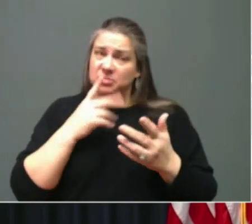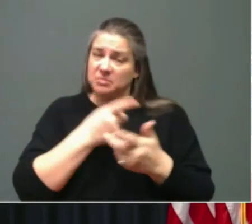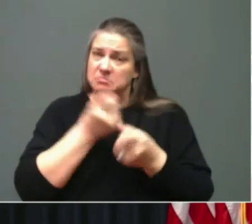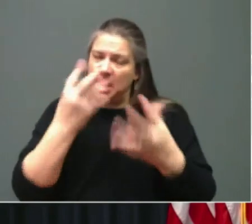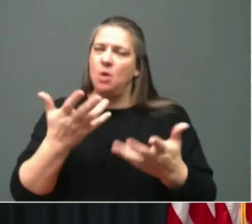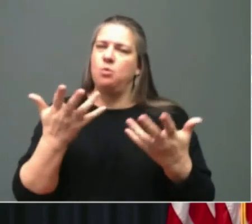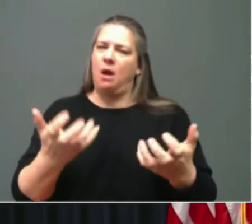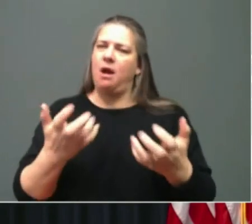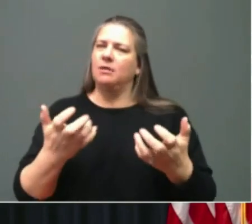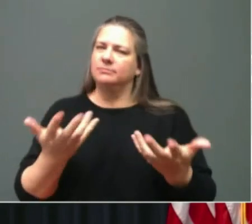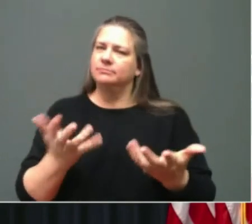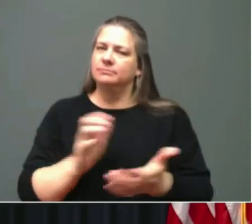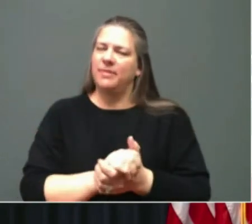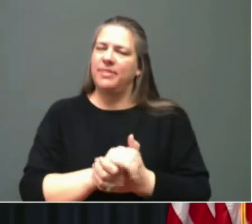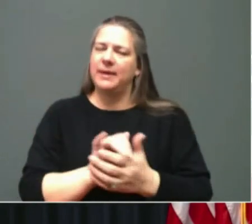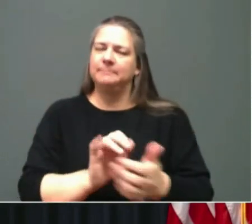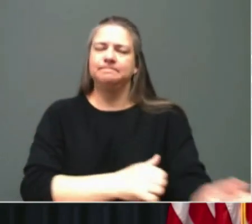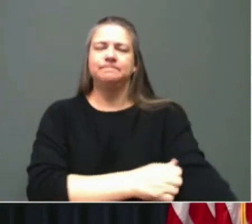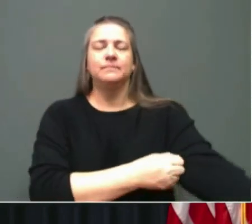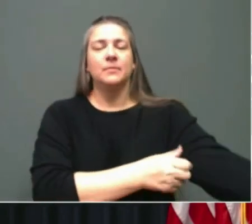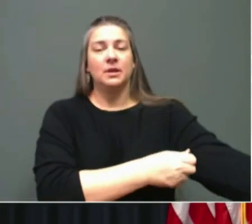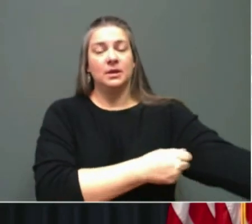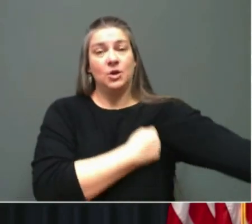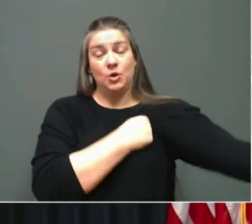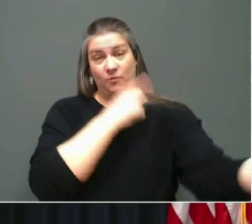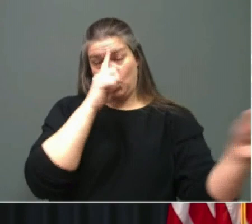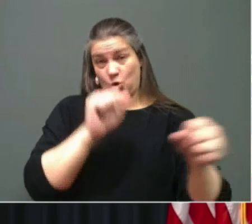Today's COVID numbers, we have